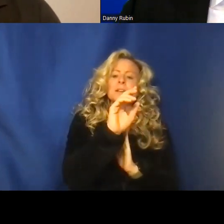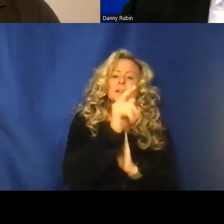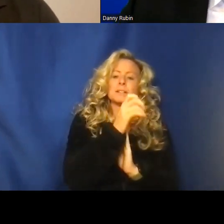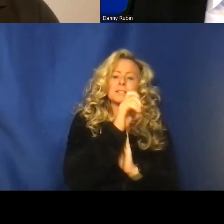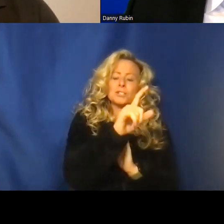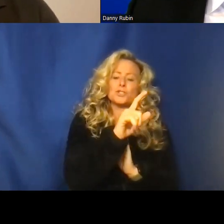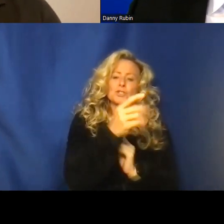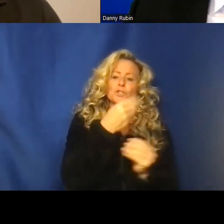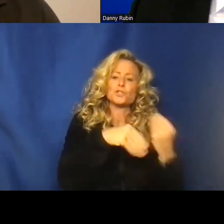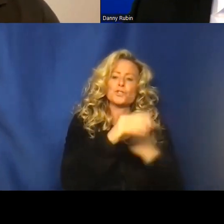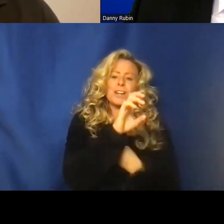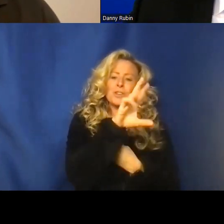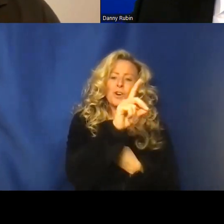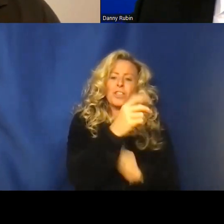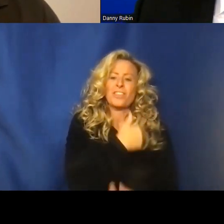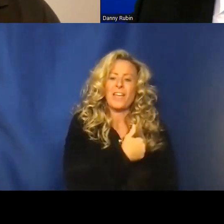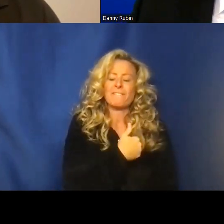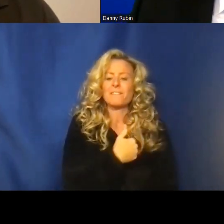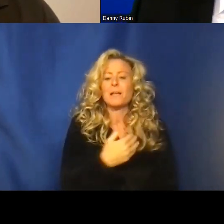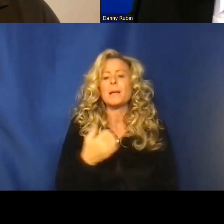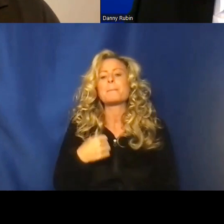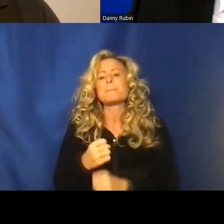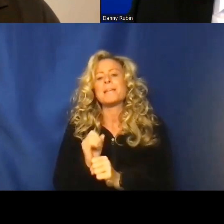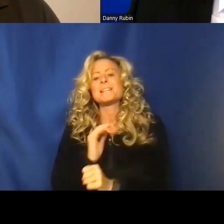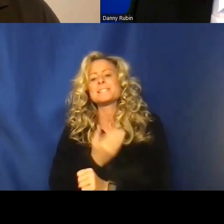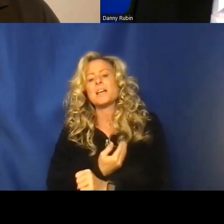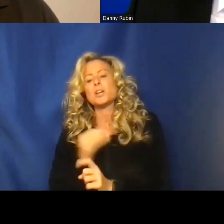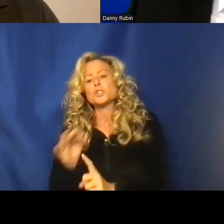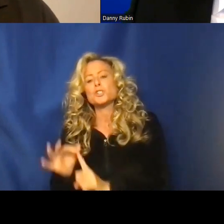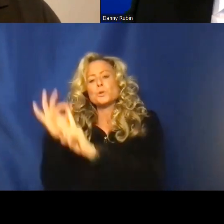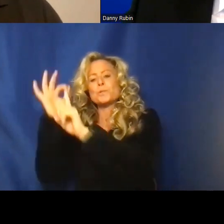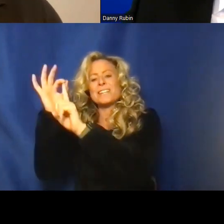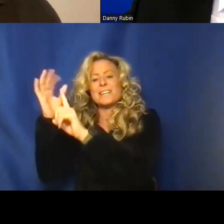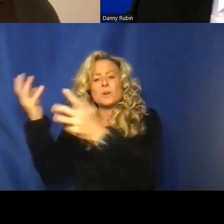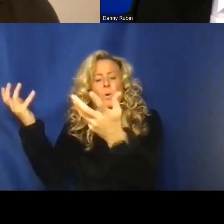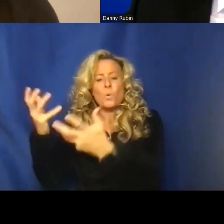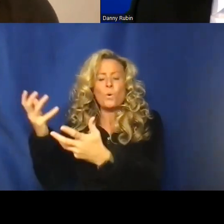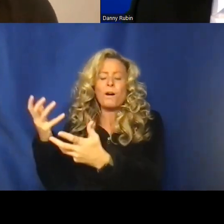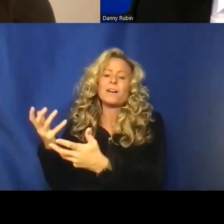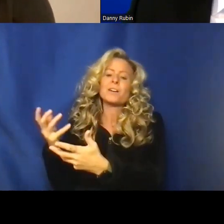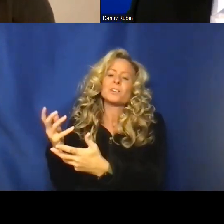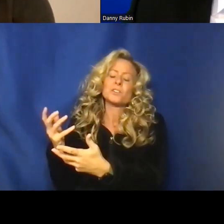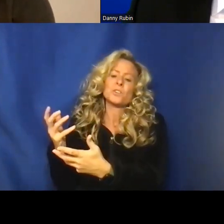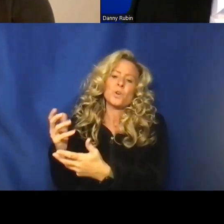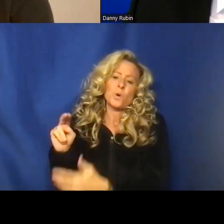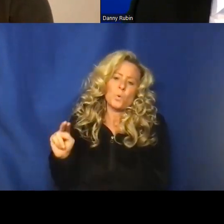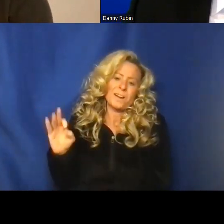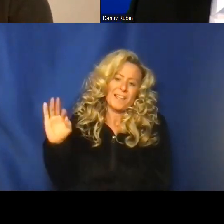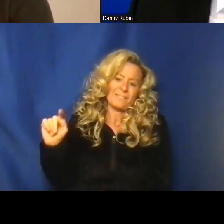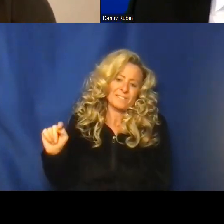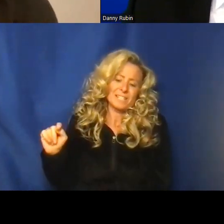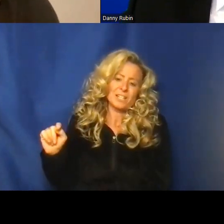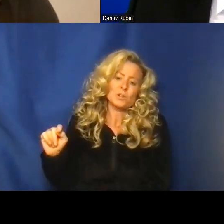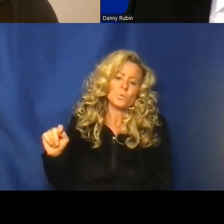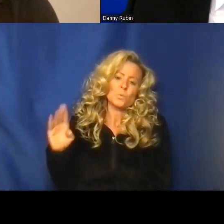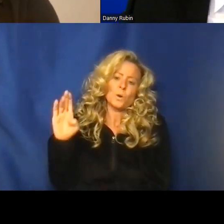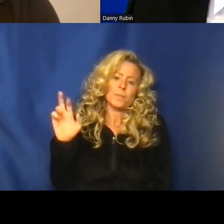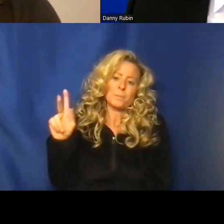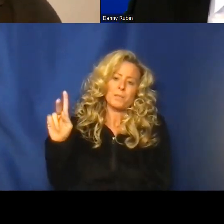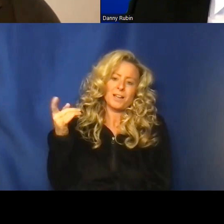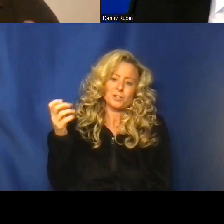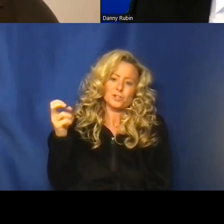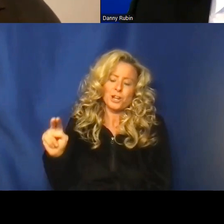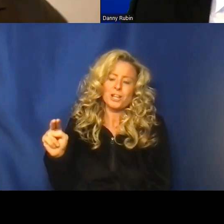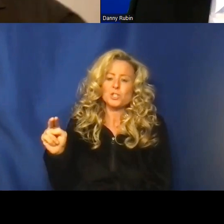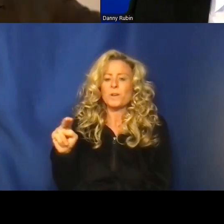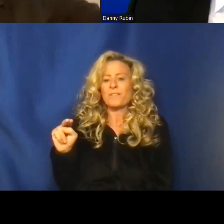trading card that they have. I think what makes us unique is the fact that we're on the we're on the blockchain, so we have these NFTs,